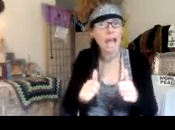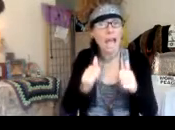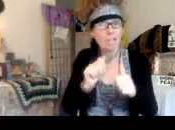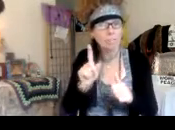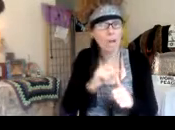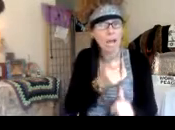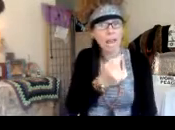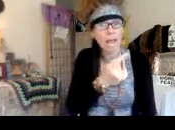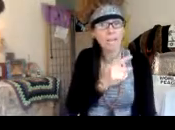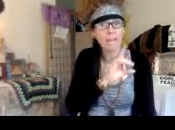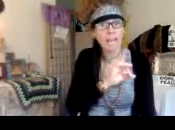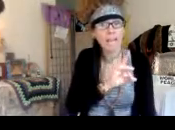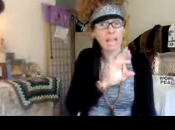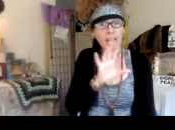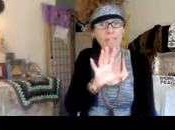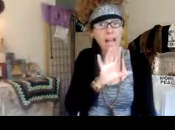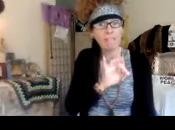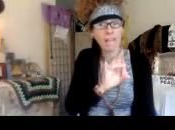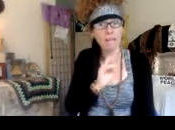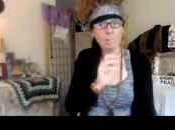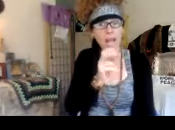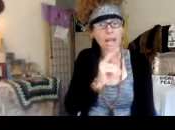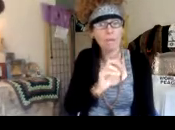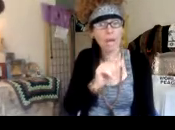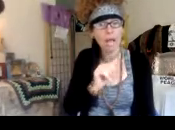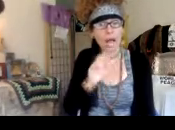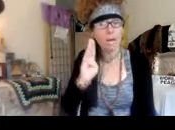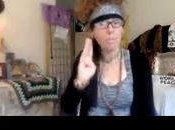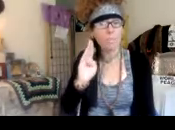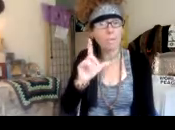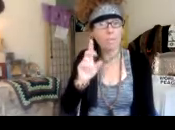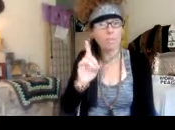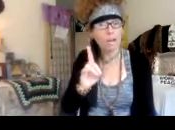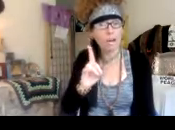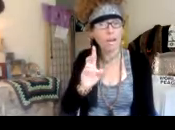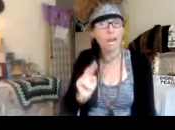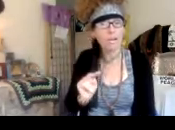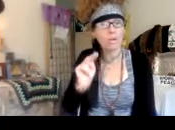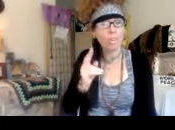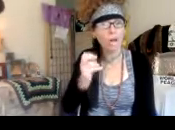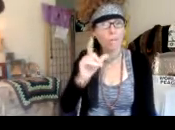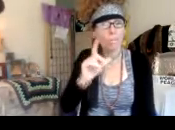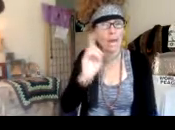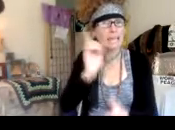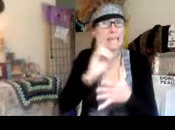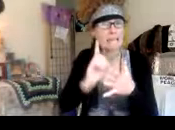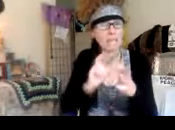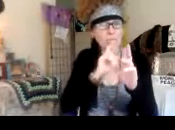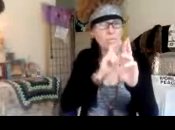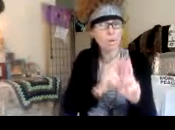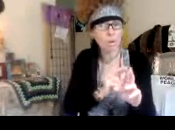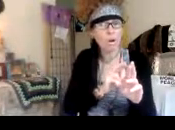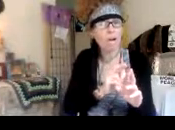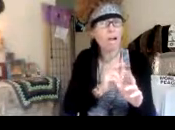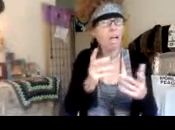crashed, 11858 Magnolia Boulevard, North Hollywood. I mean, this is a very detailed report. But when they took the flying saucer and they cut